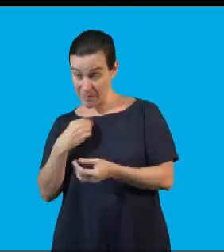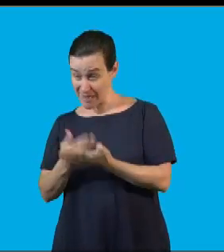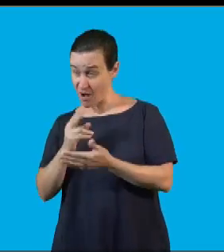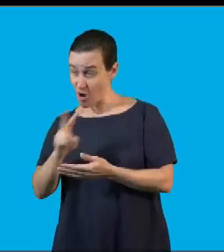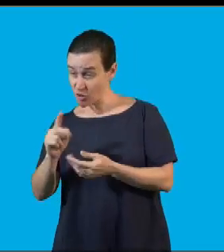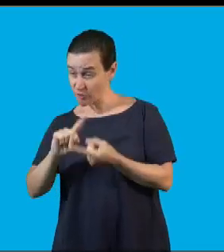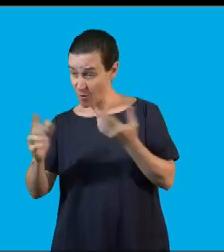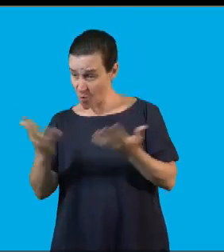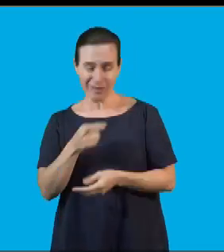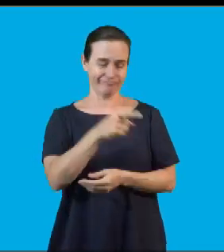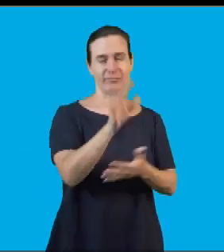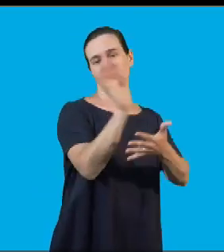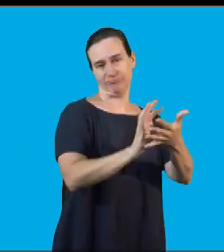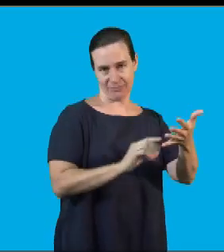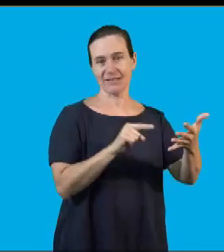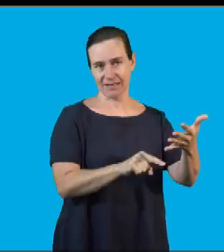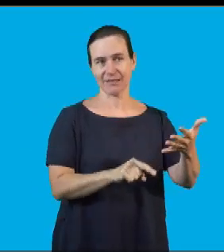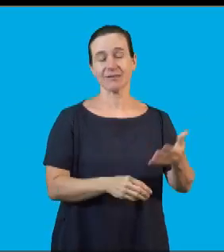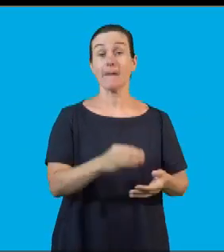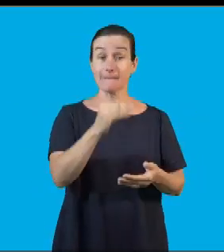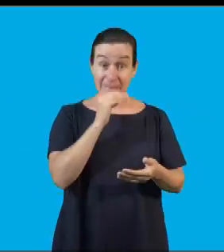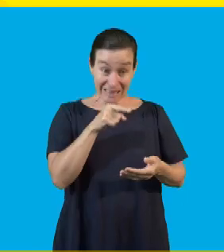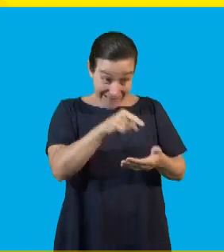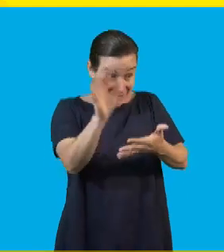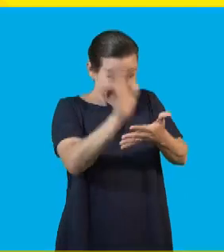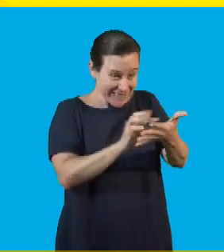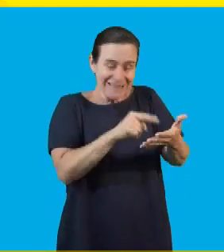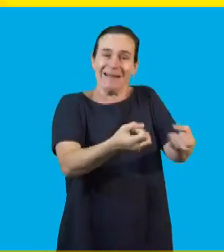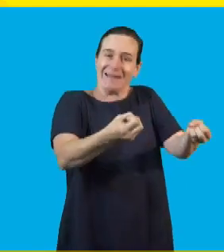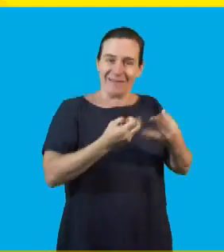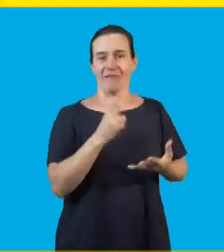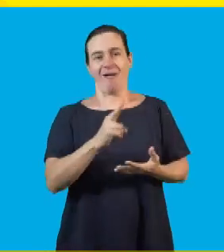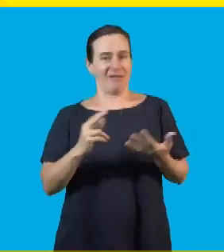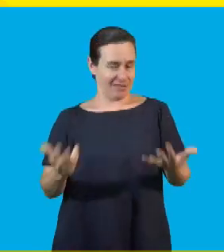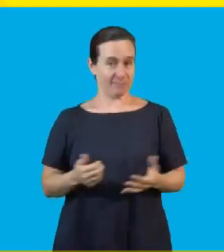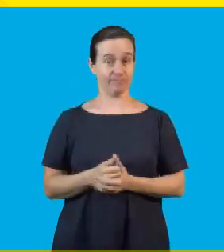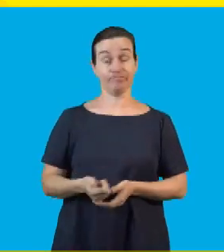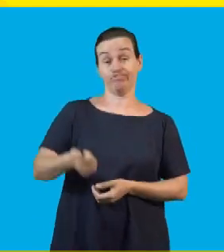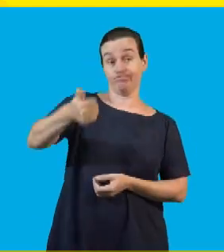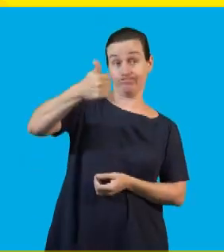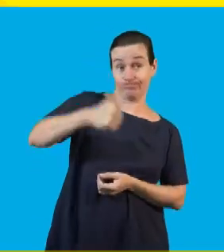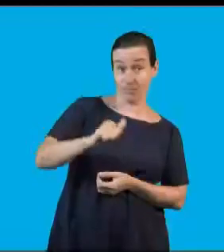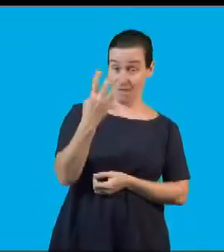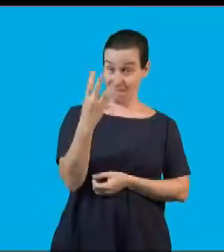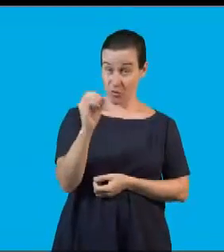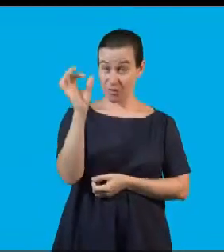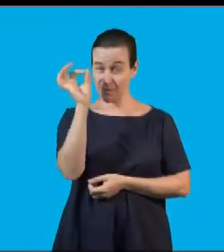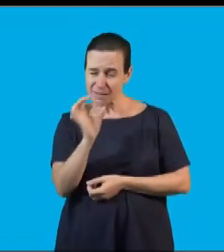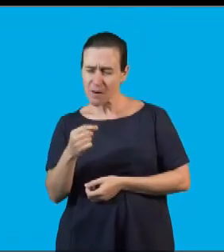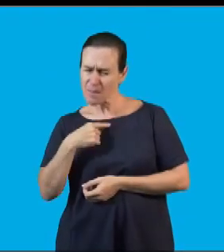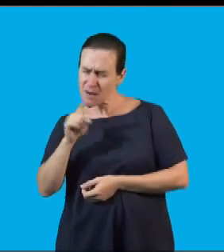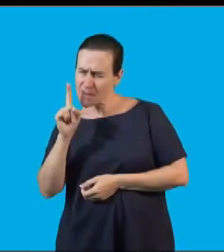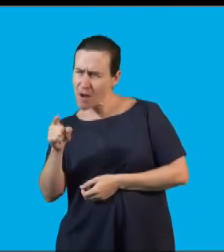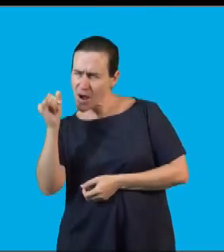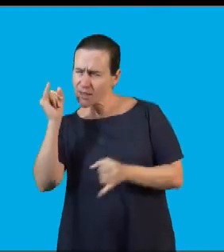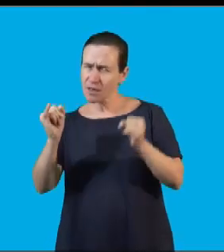answers are found directly in the text. The answers are given to you, grade 12s. The other 40% is